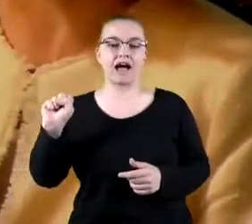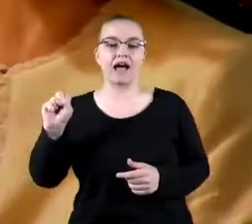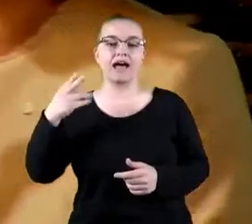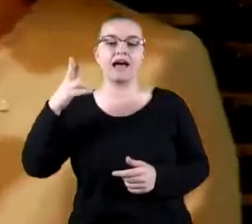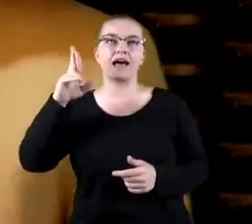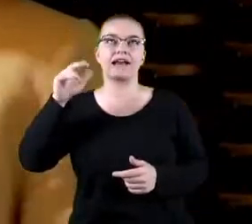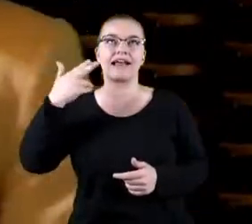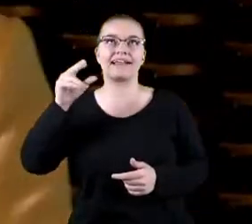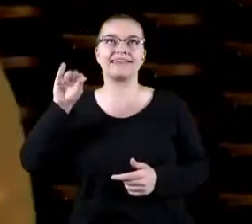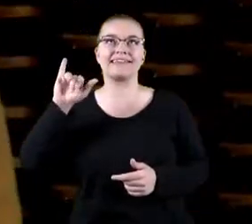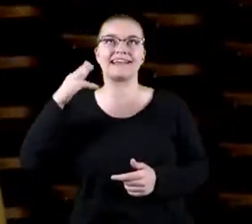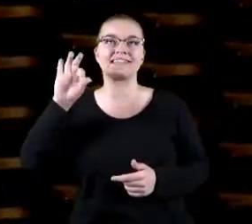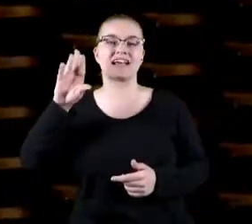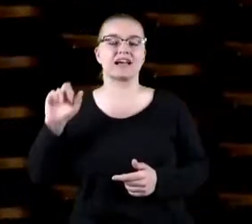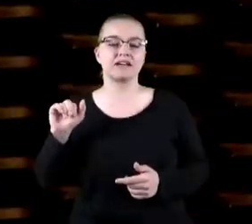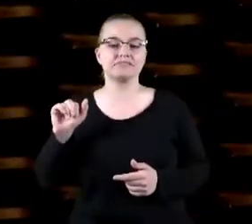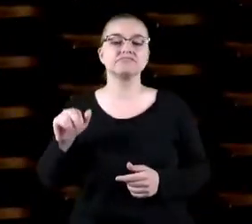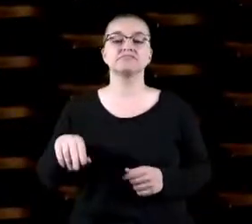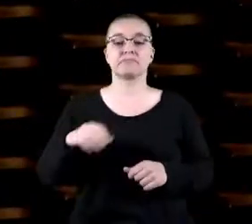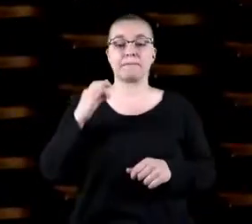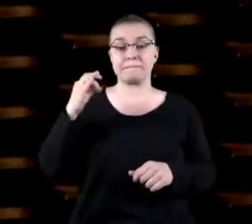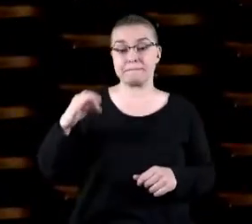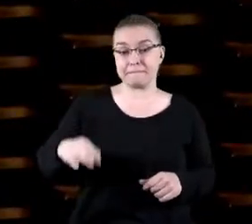for Environment and Spatial Planning.